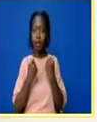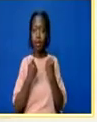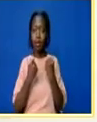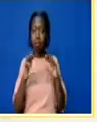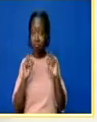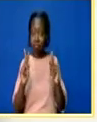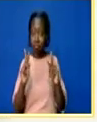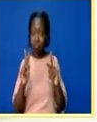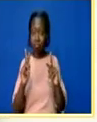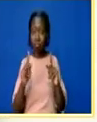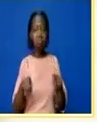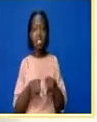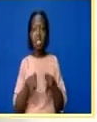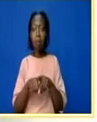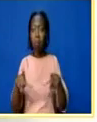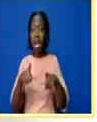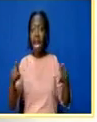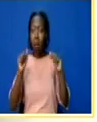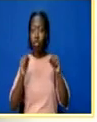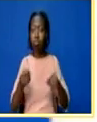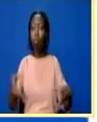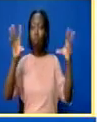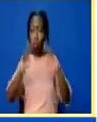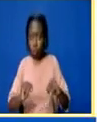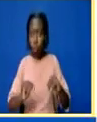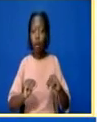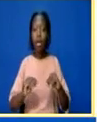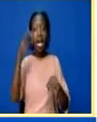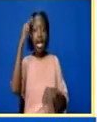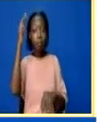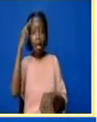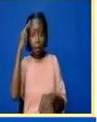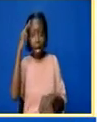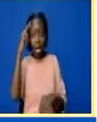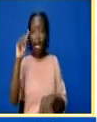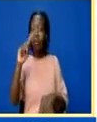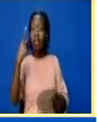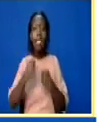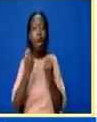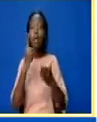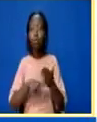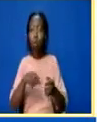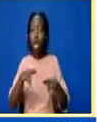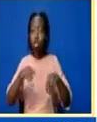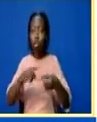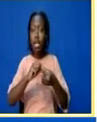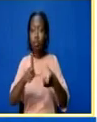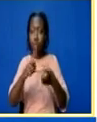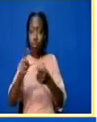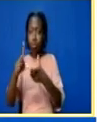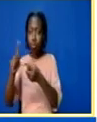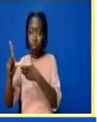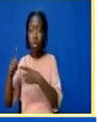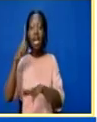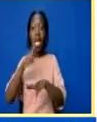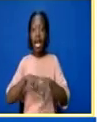soil erosion. Erosion, remember, we said the first thing is always detachment. Yes. The soil particles become loose. Mm. Once